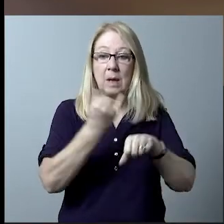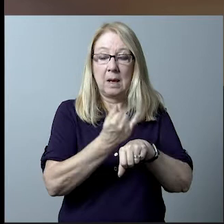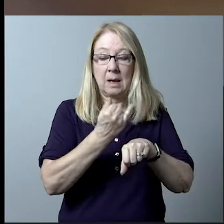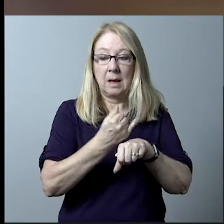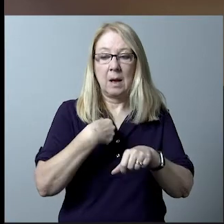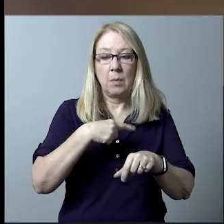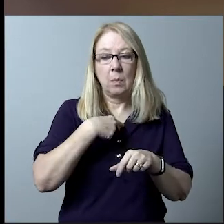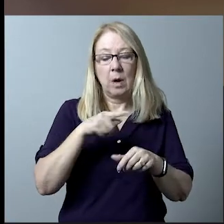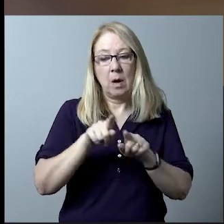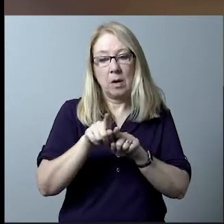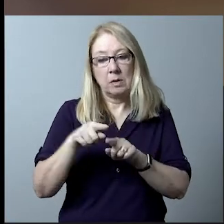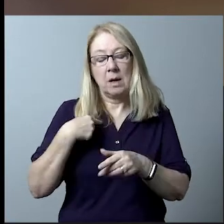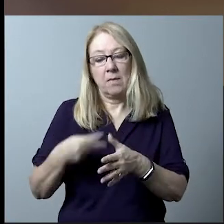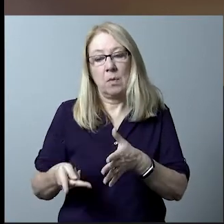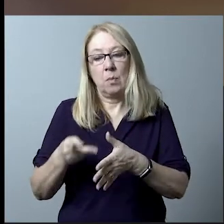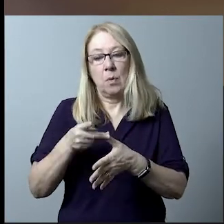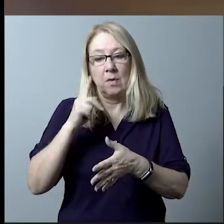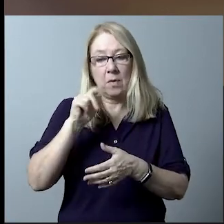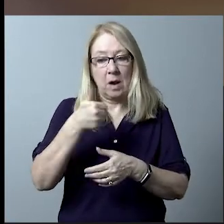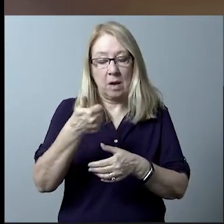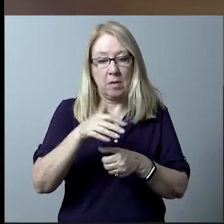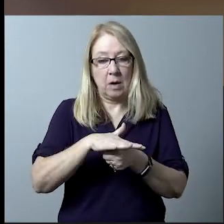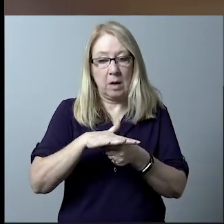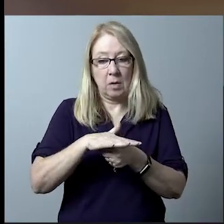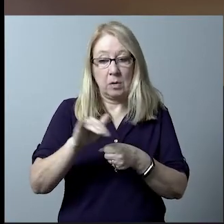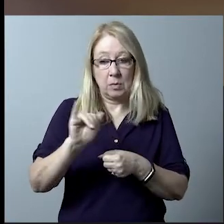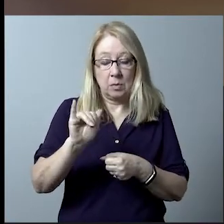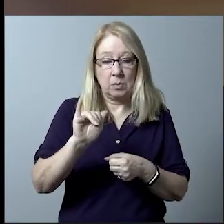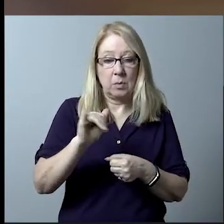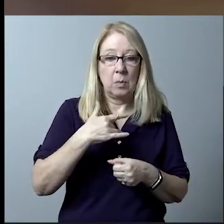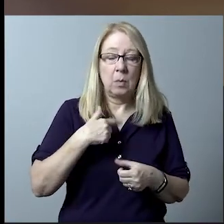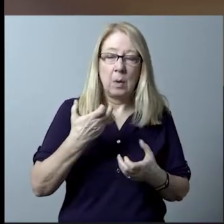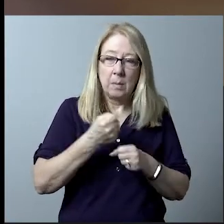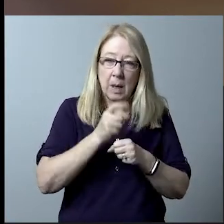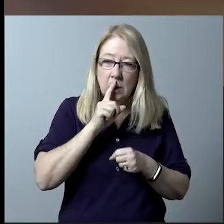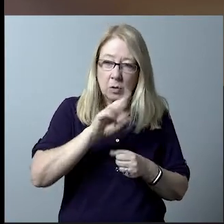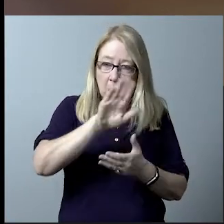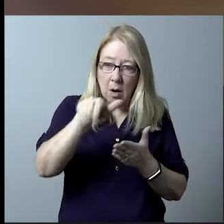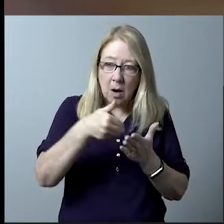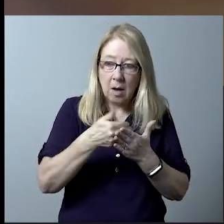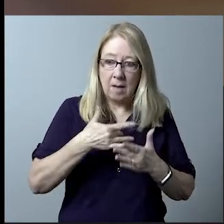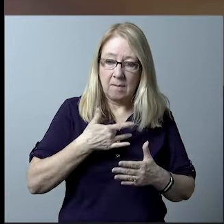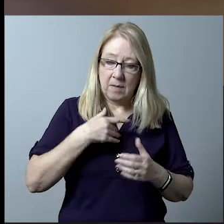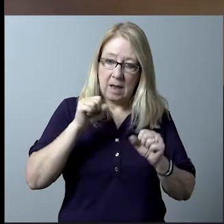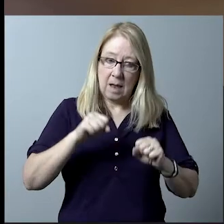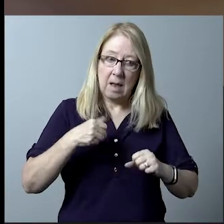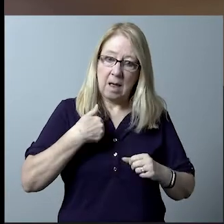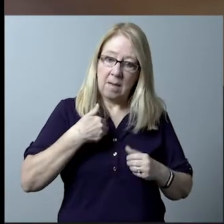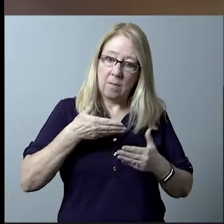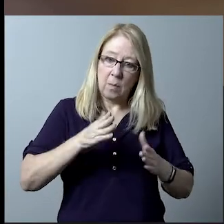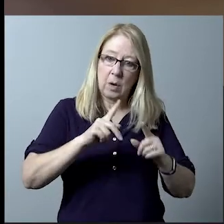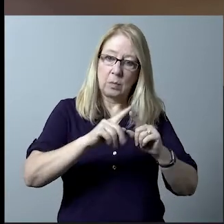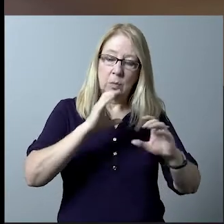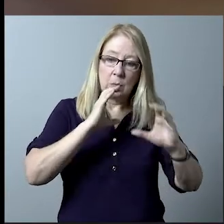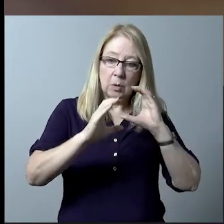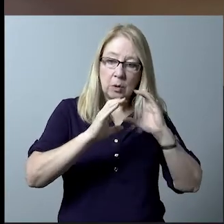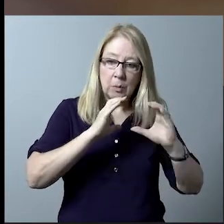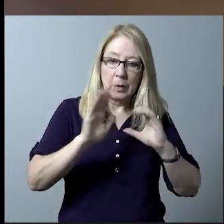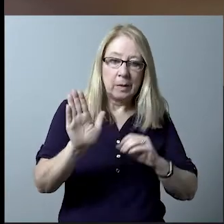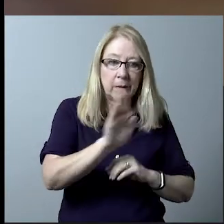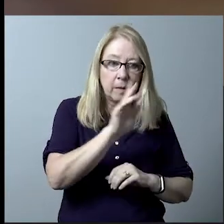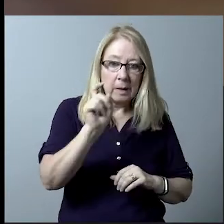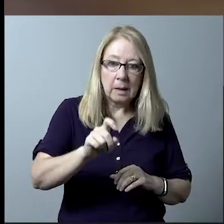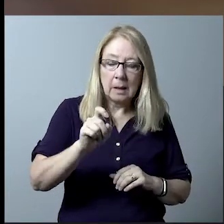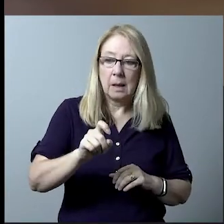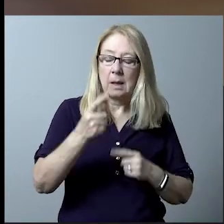will also be prioritizing other areas. First, we want to ensure staff at UCCS feel like they always have a way to communicate their